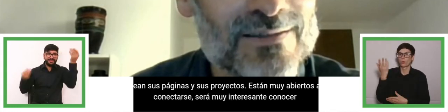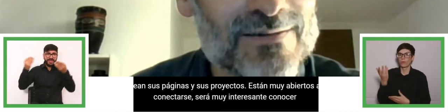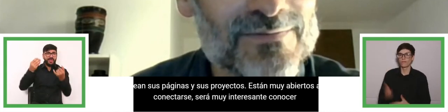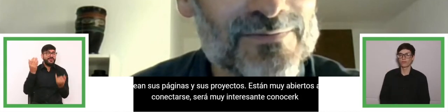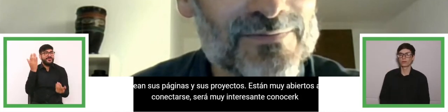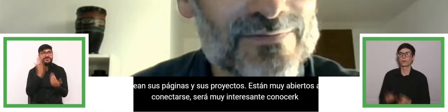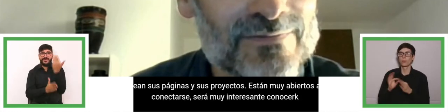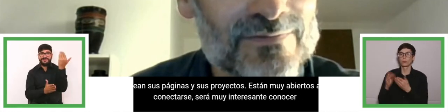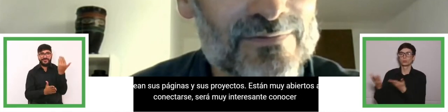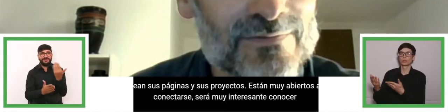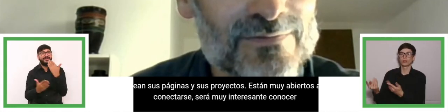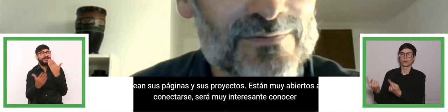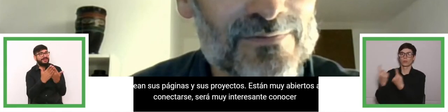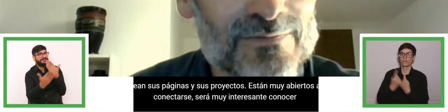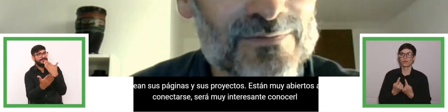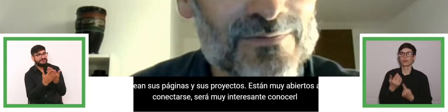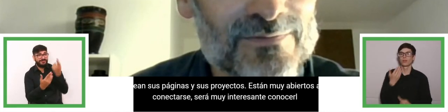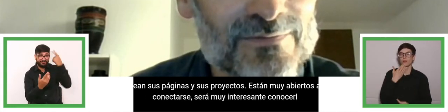believe.